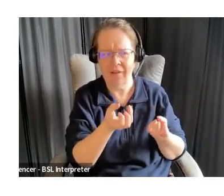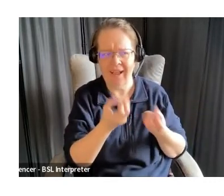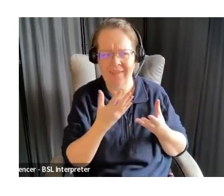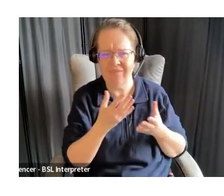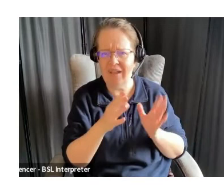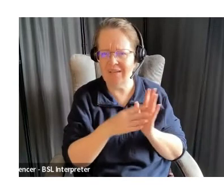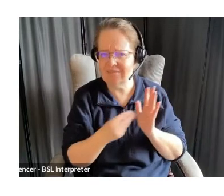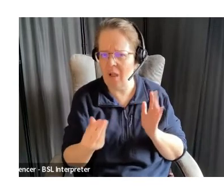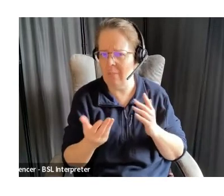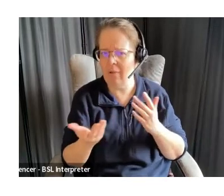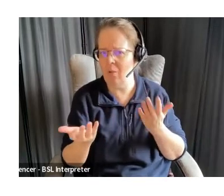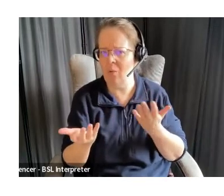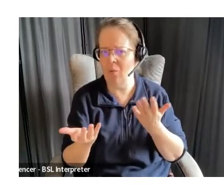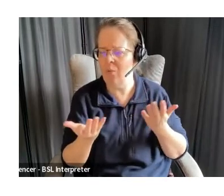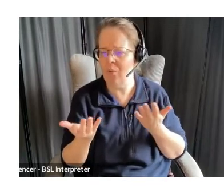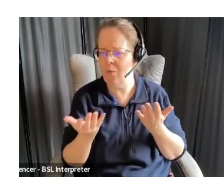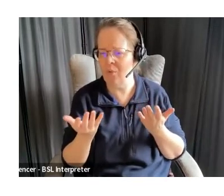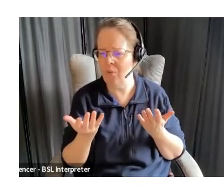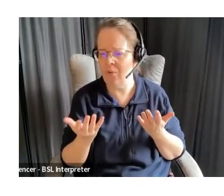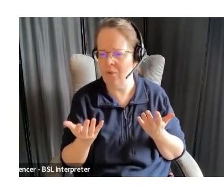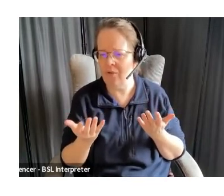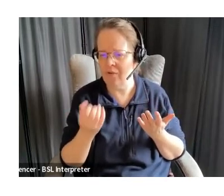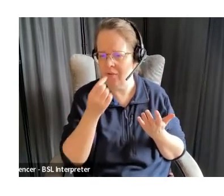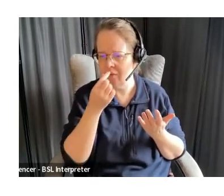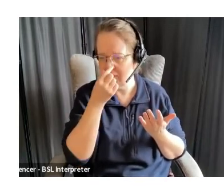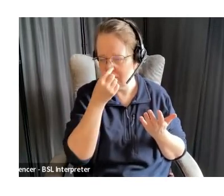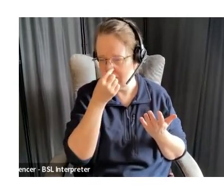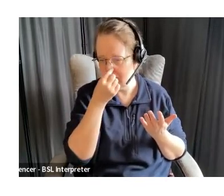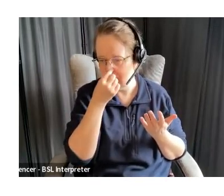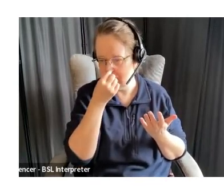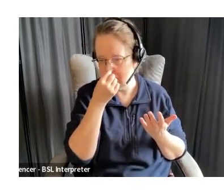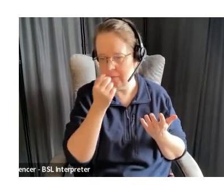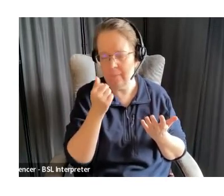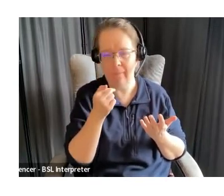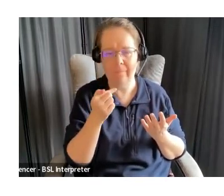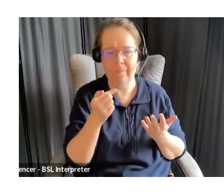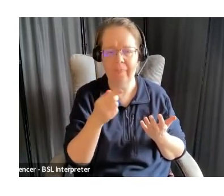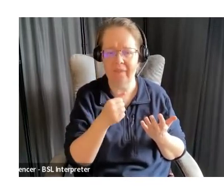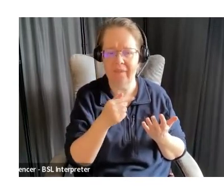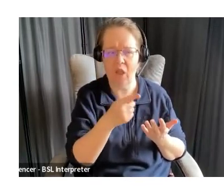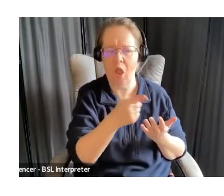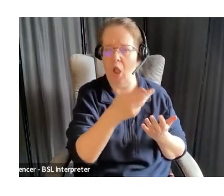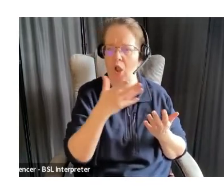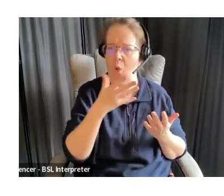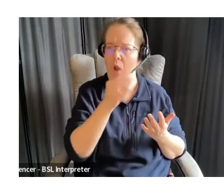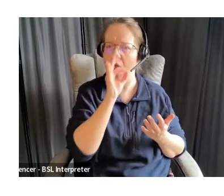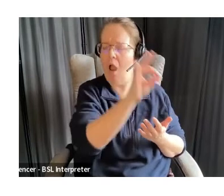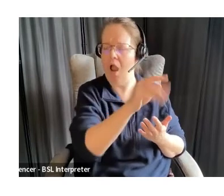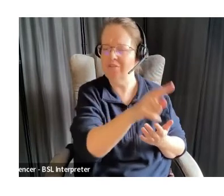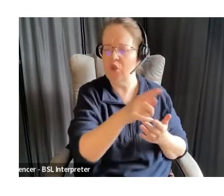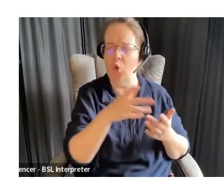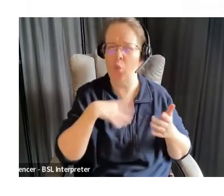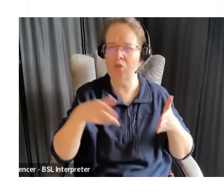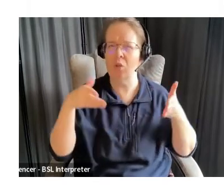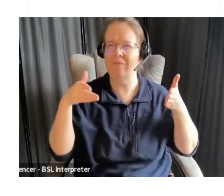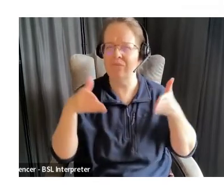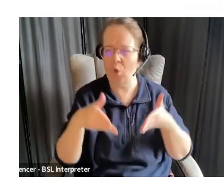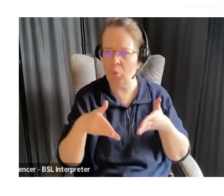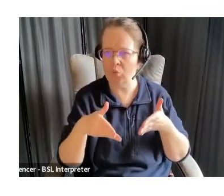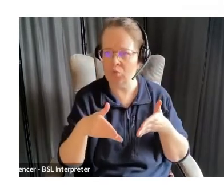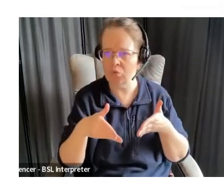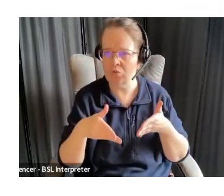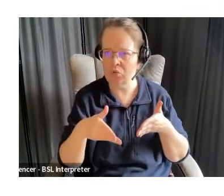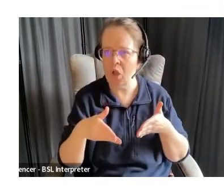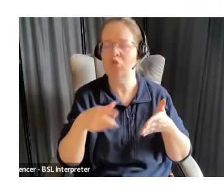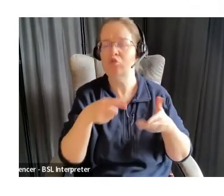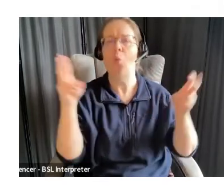you're asking them what, you're saying what they would like you to focus on. Okay, so you're asking them to narrow it